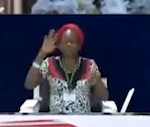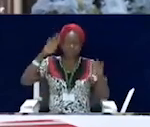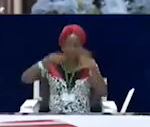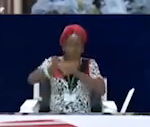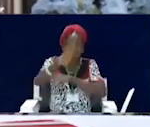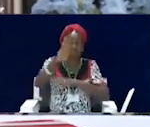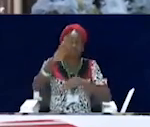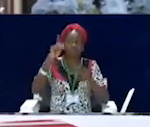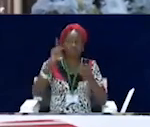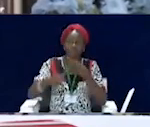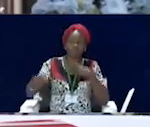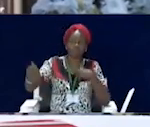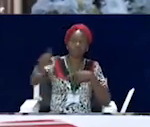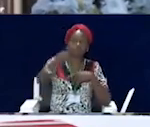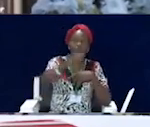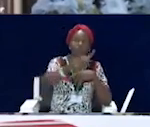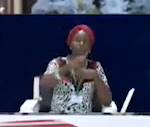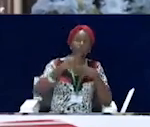through to you.